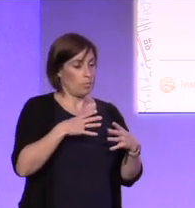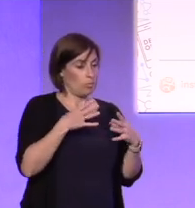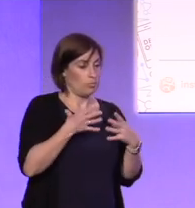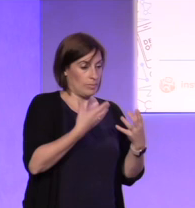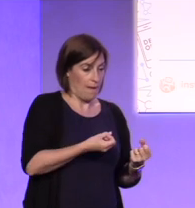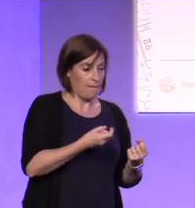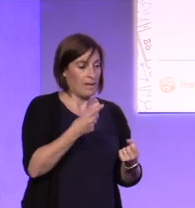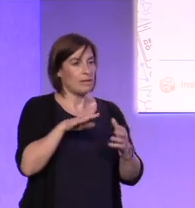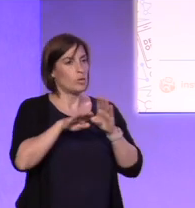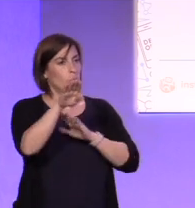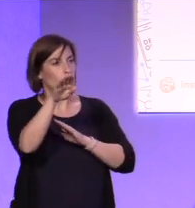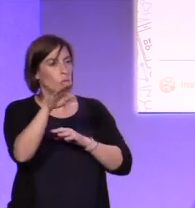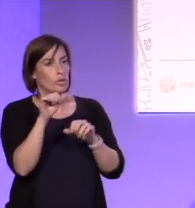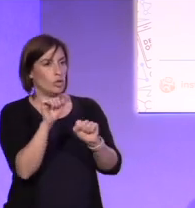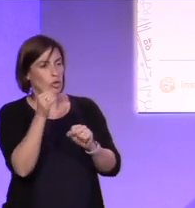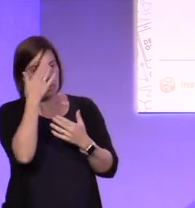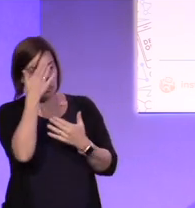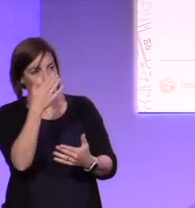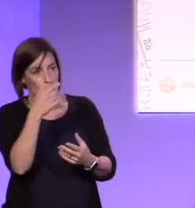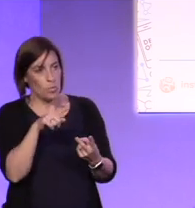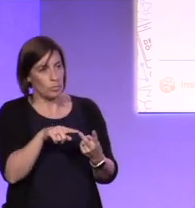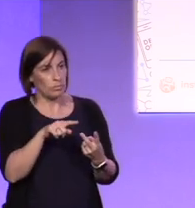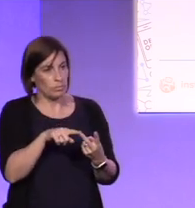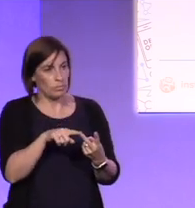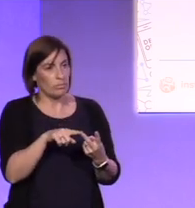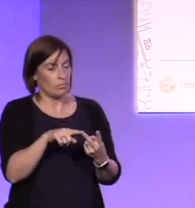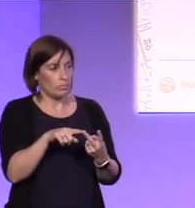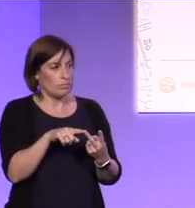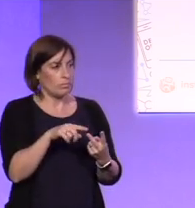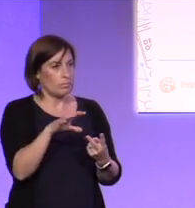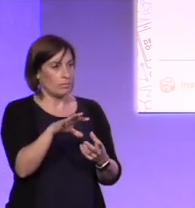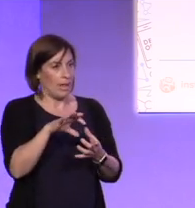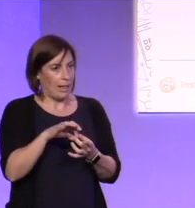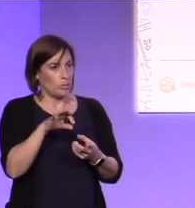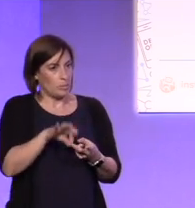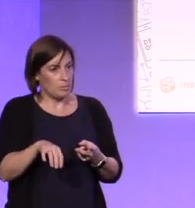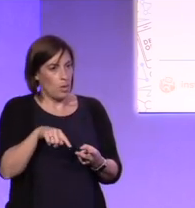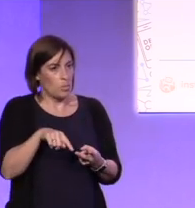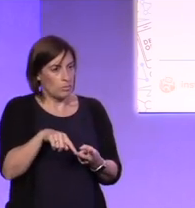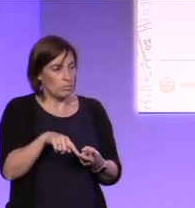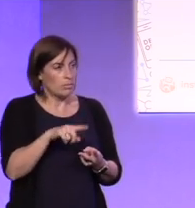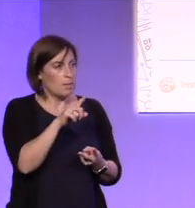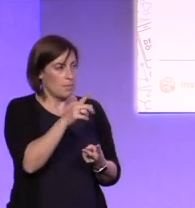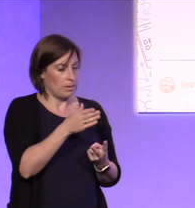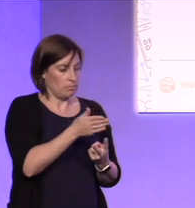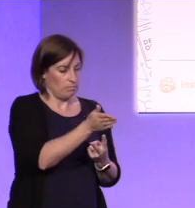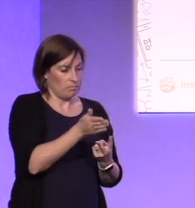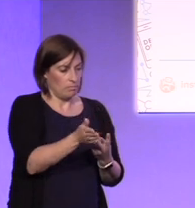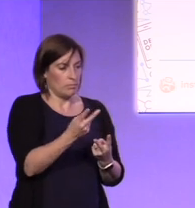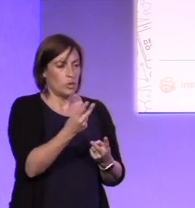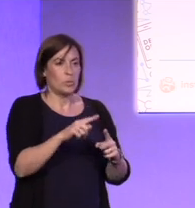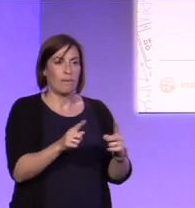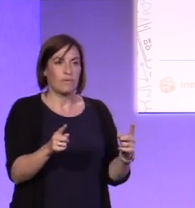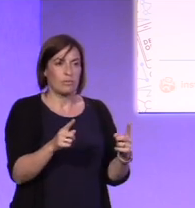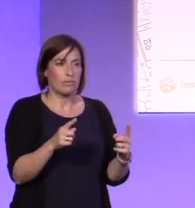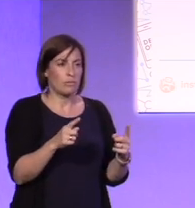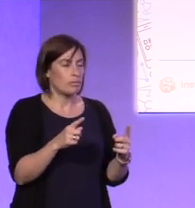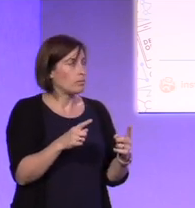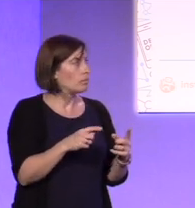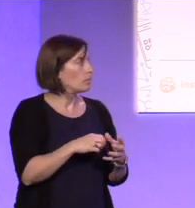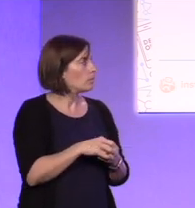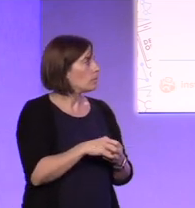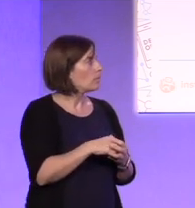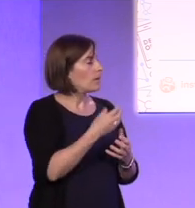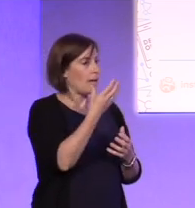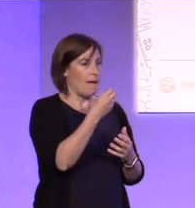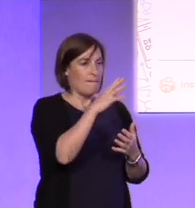also found was that these two different types of work actually lived in two different thought spaces. We can apply them to a Kneffen framework. We